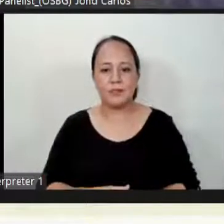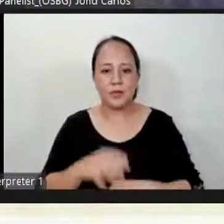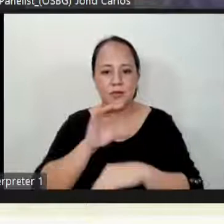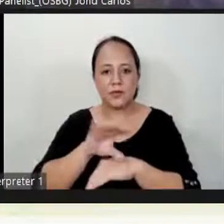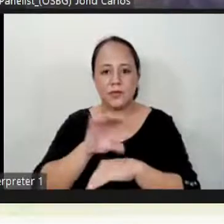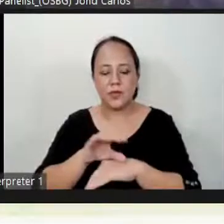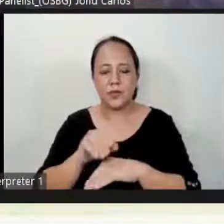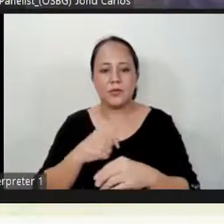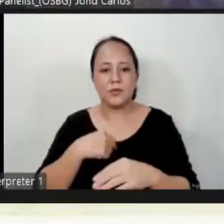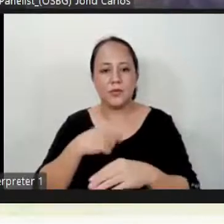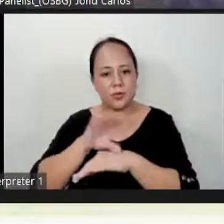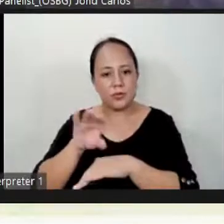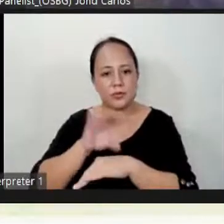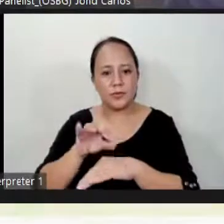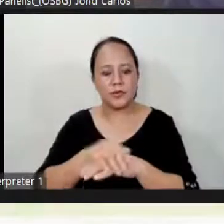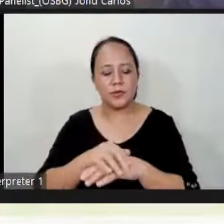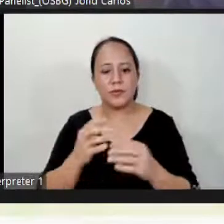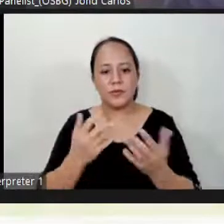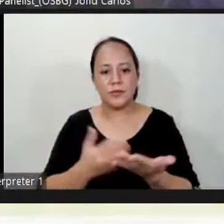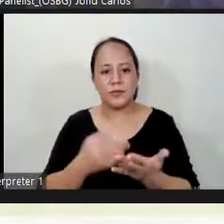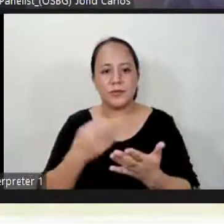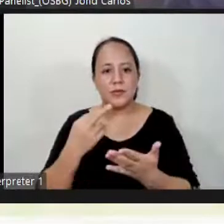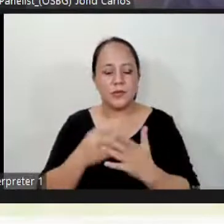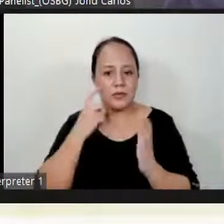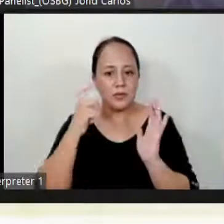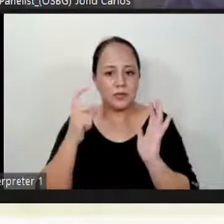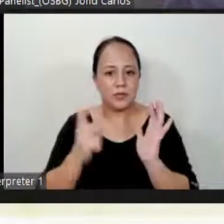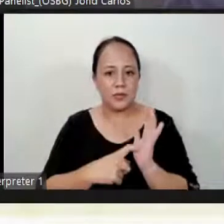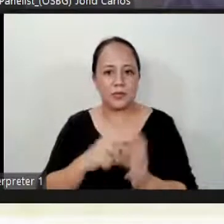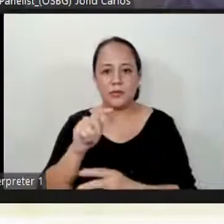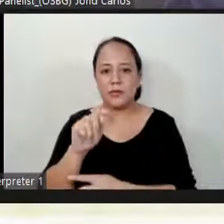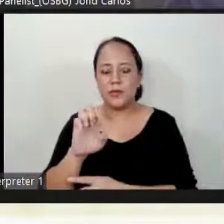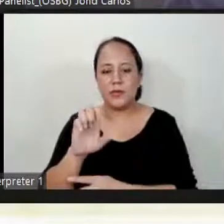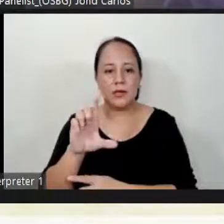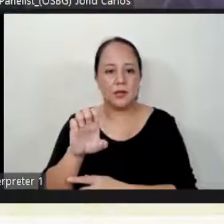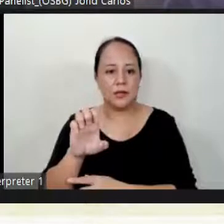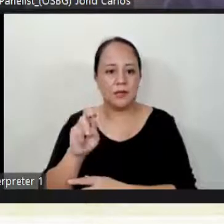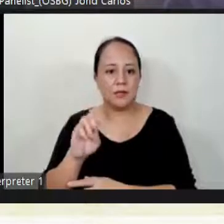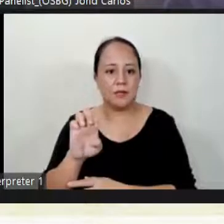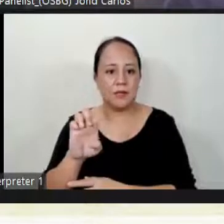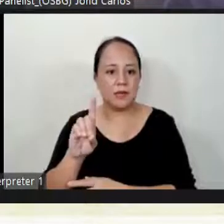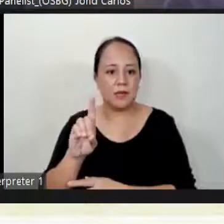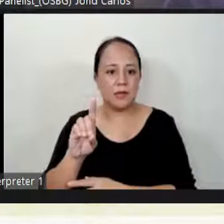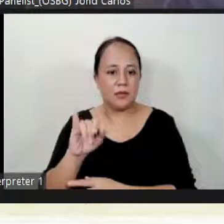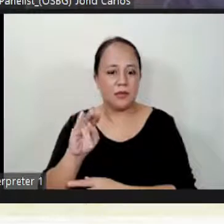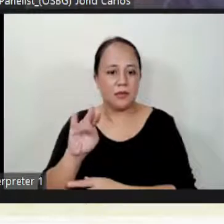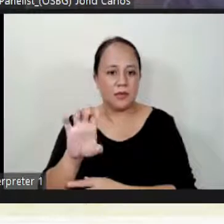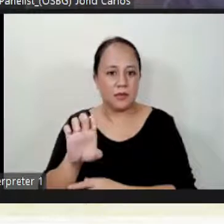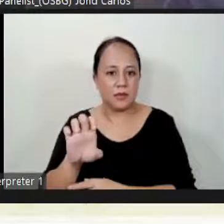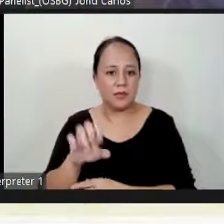In the consulta we recognize telemedicine, but we do not